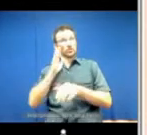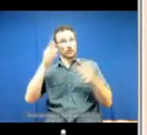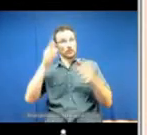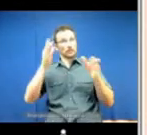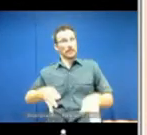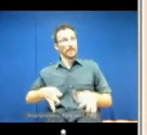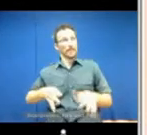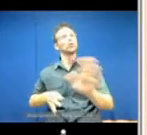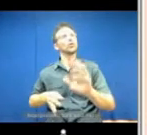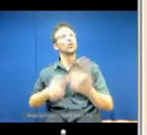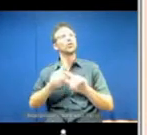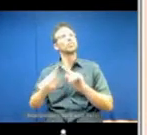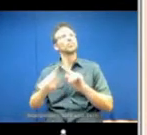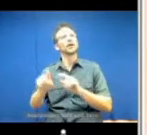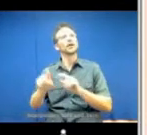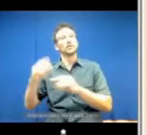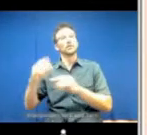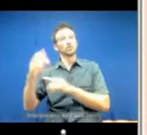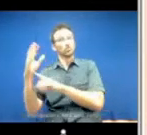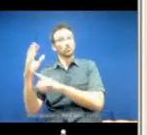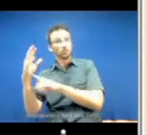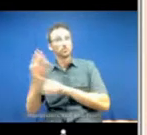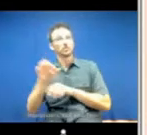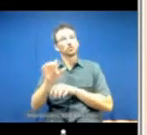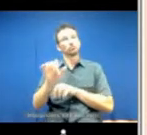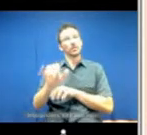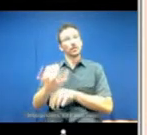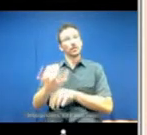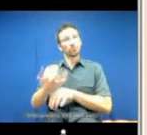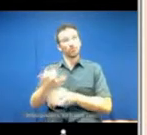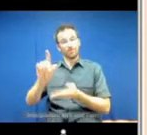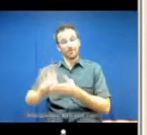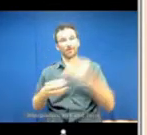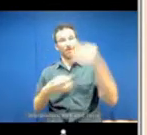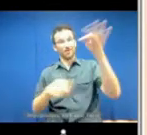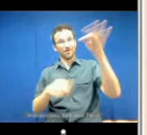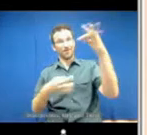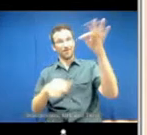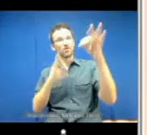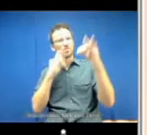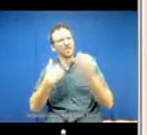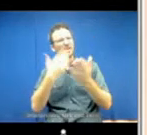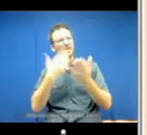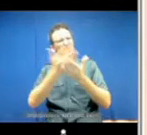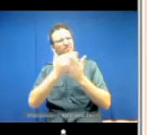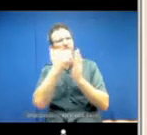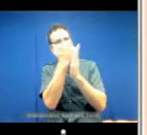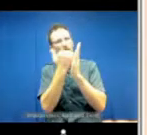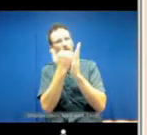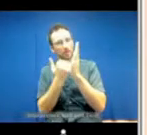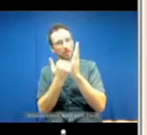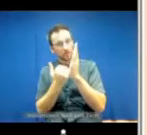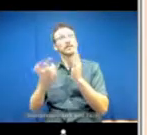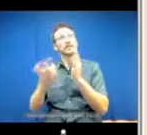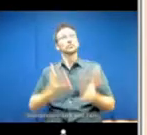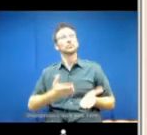explanations, and if that portion needed to be used at trial, then at trial the judge would make that